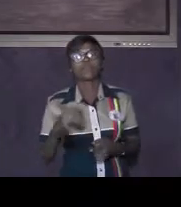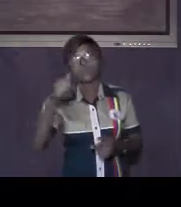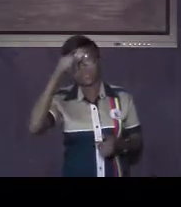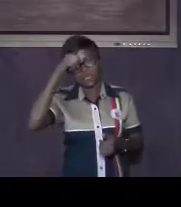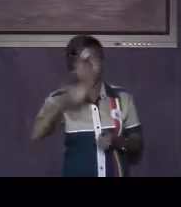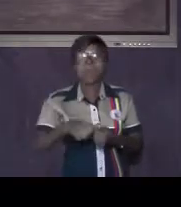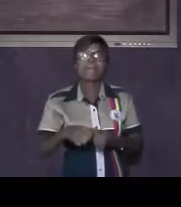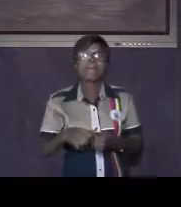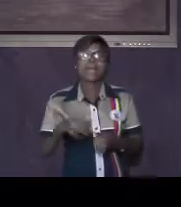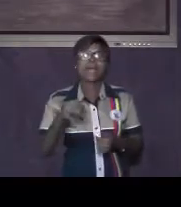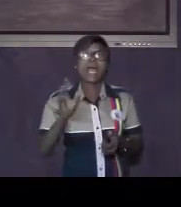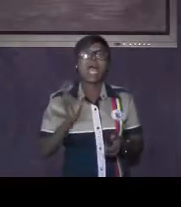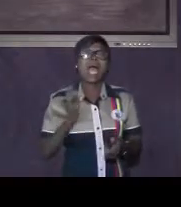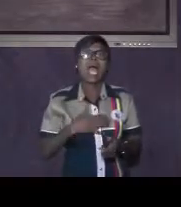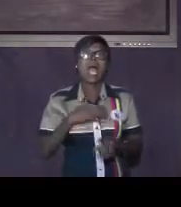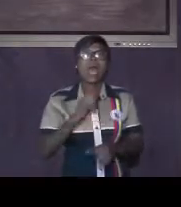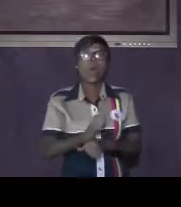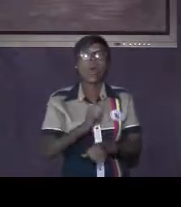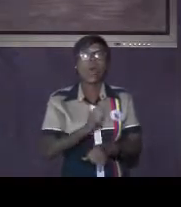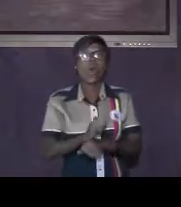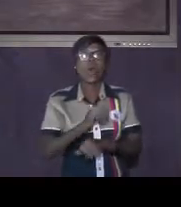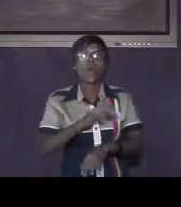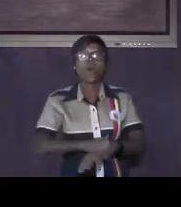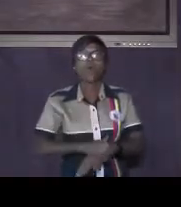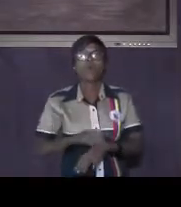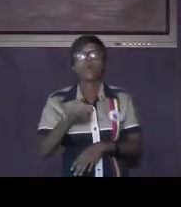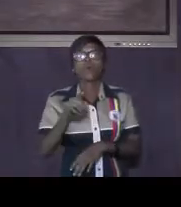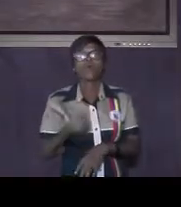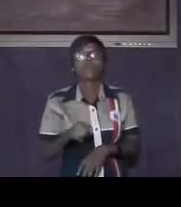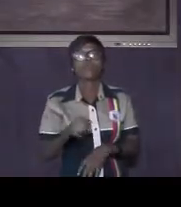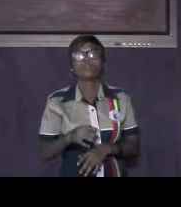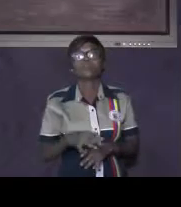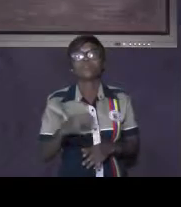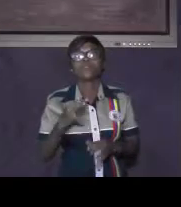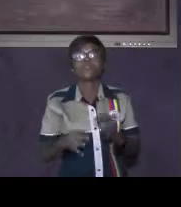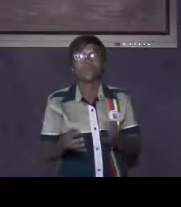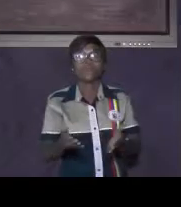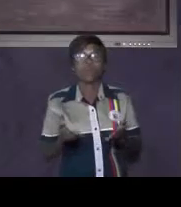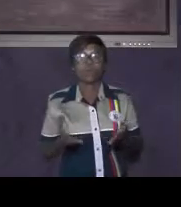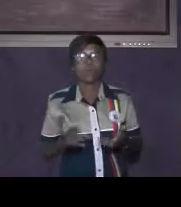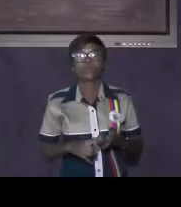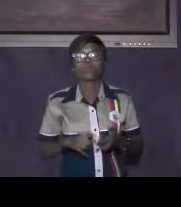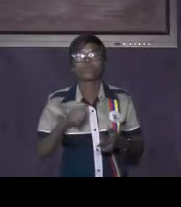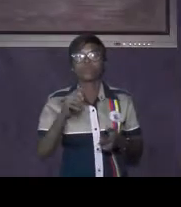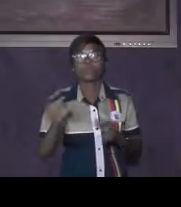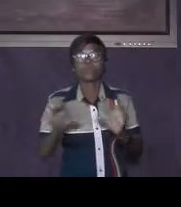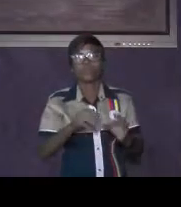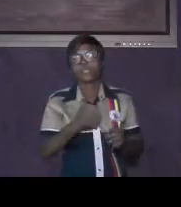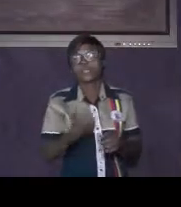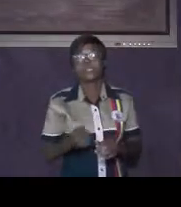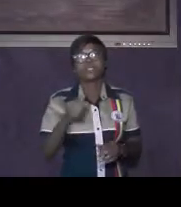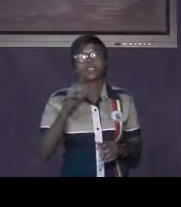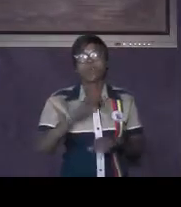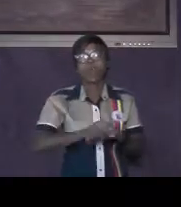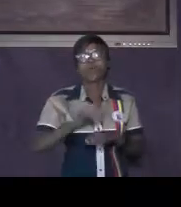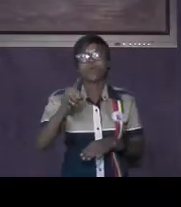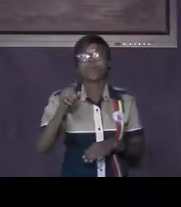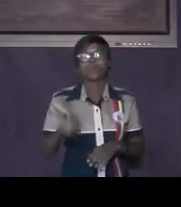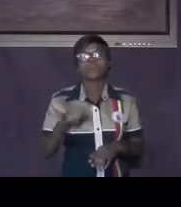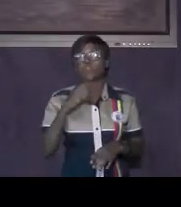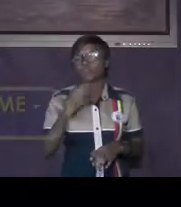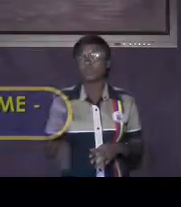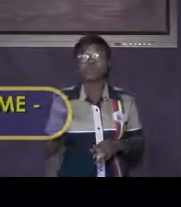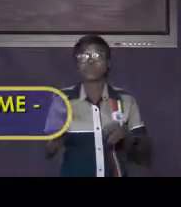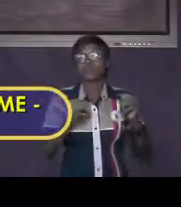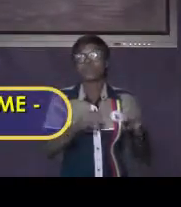Remember our work on ratio increase. If we have to increase something in a particular ratio, we put the bigger number on top. So since